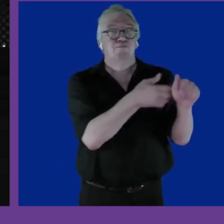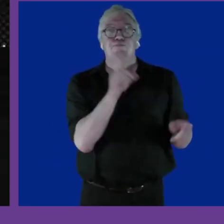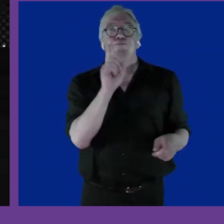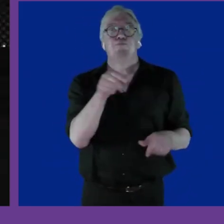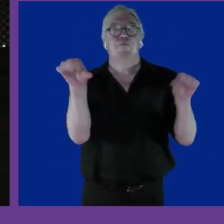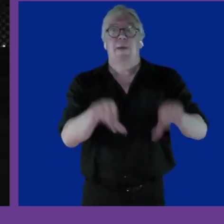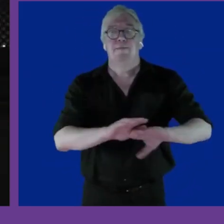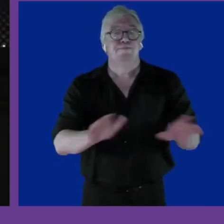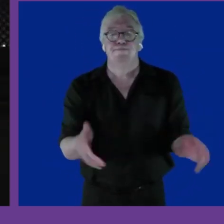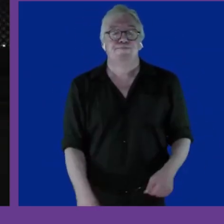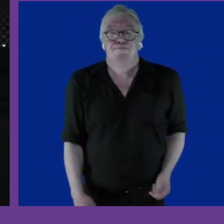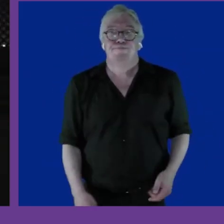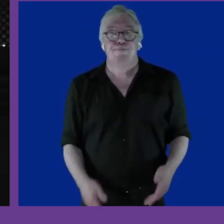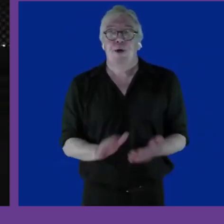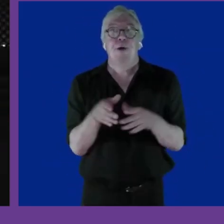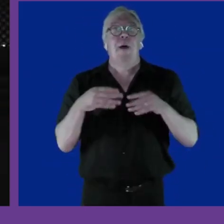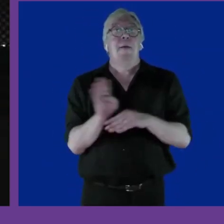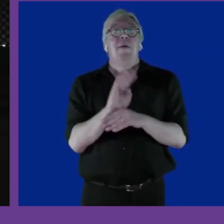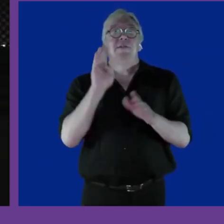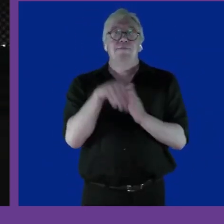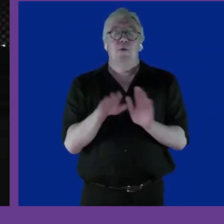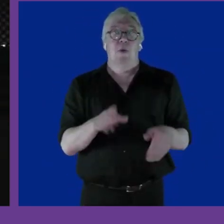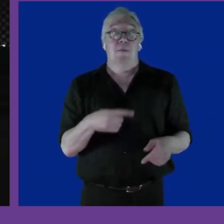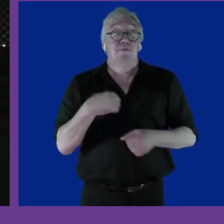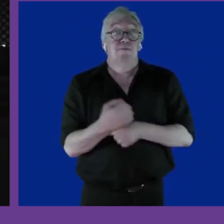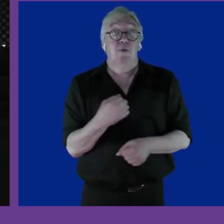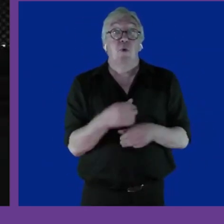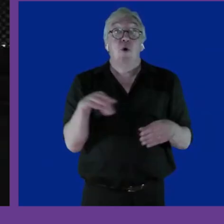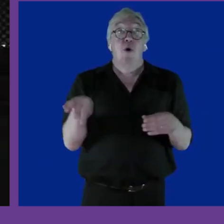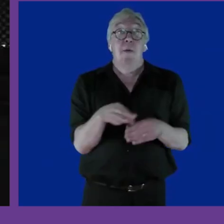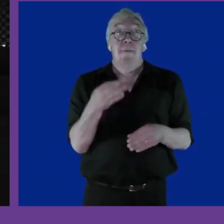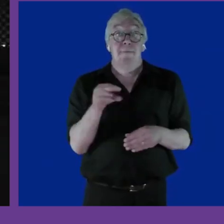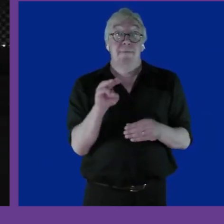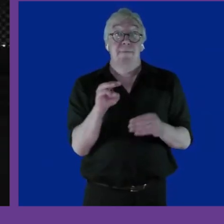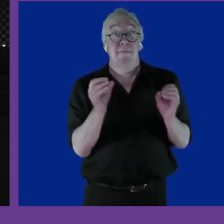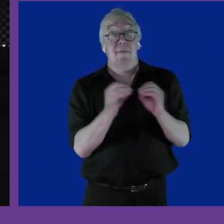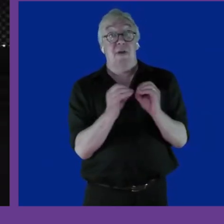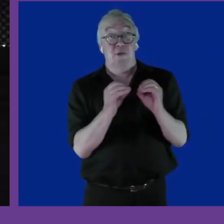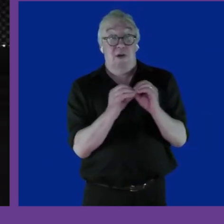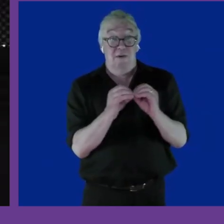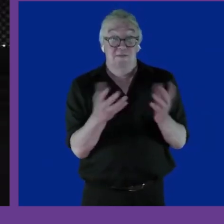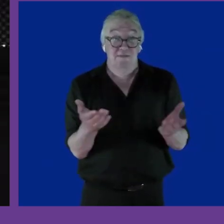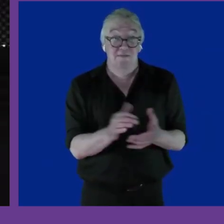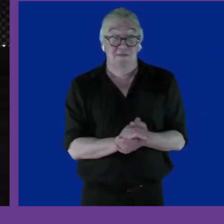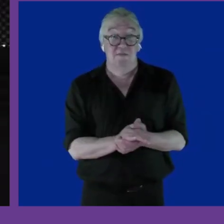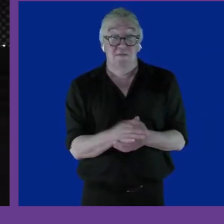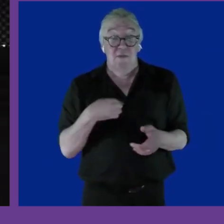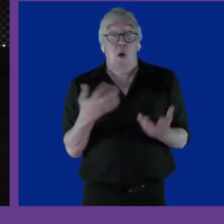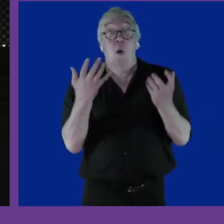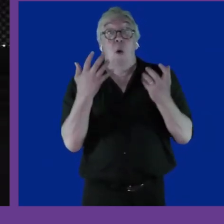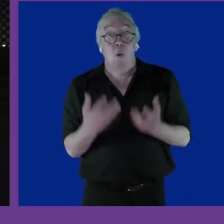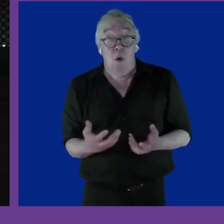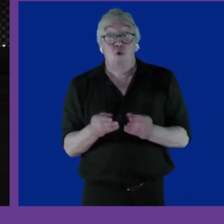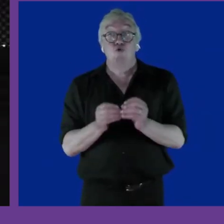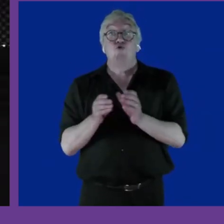participant, as a market participant. And, I work for MasterCard, and MasterCard is clearly a company that is committed to inclusive growth, right? And